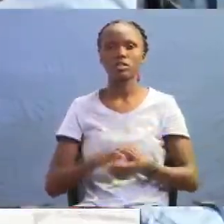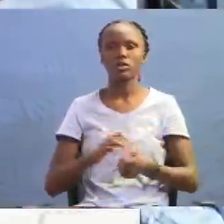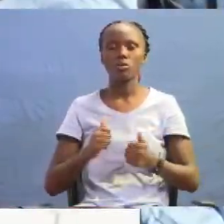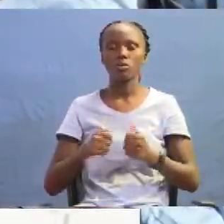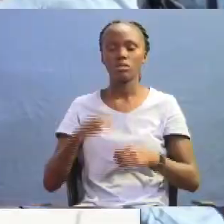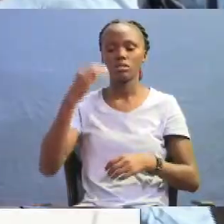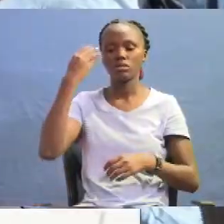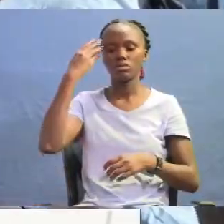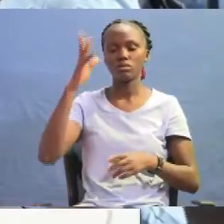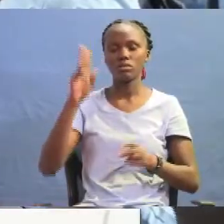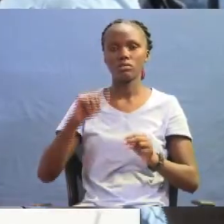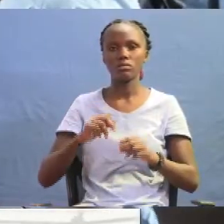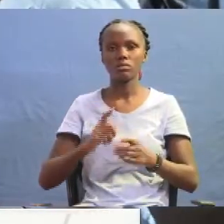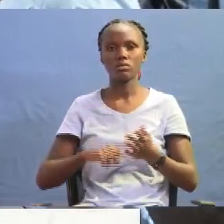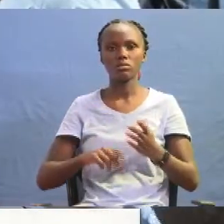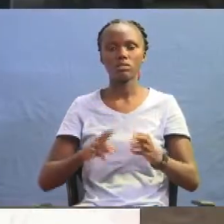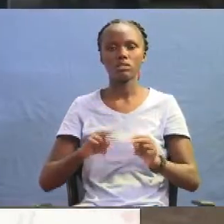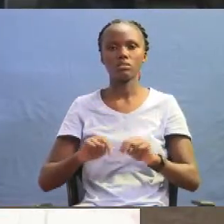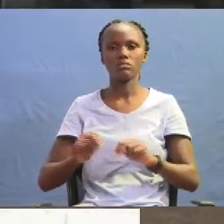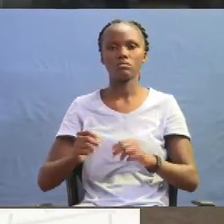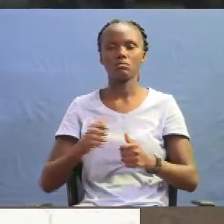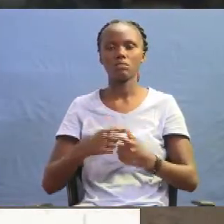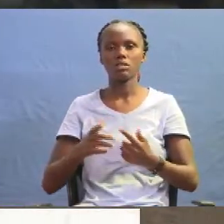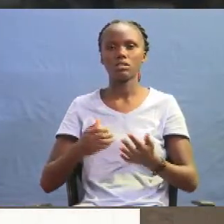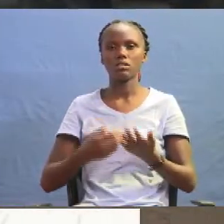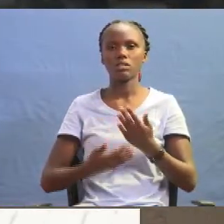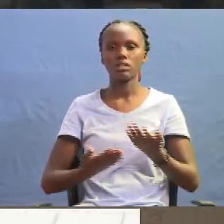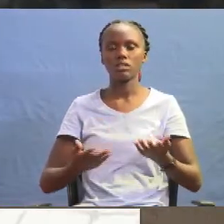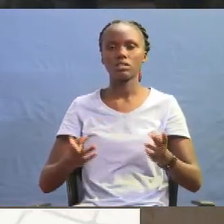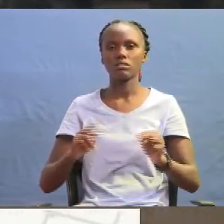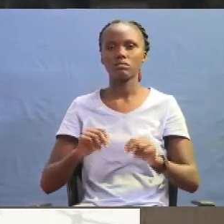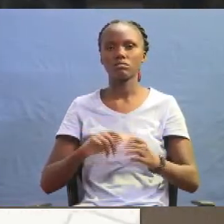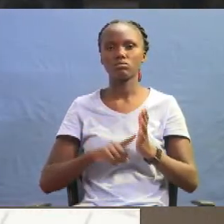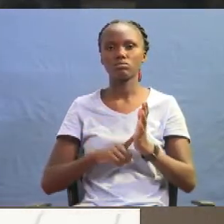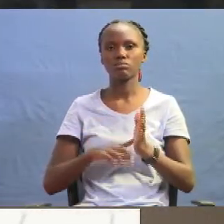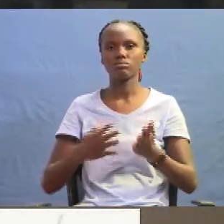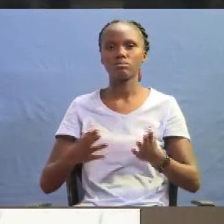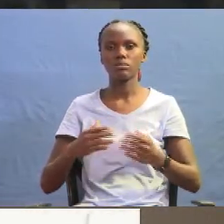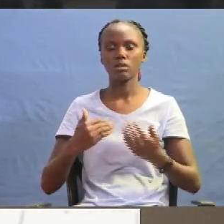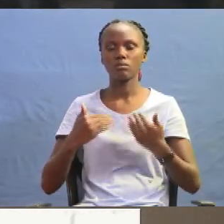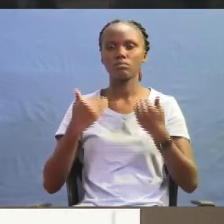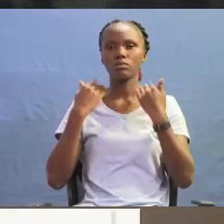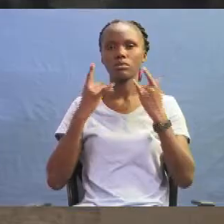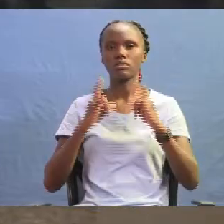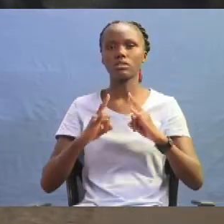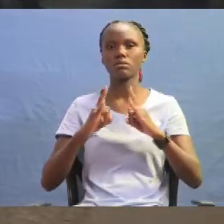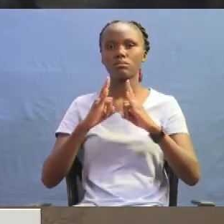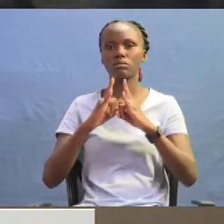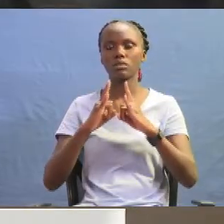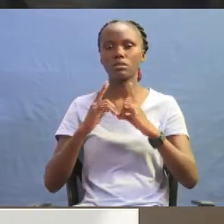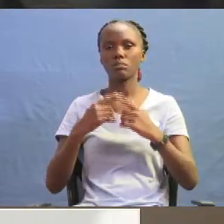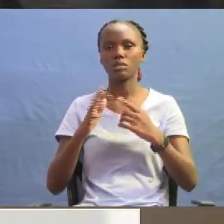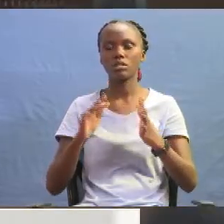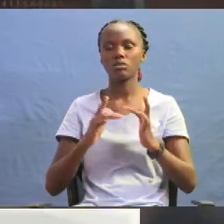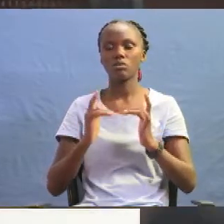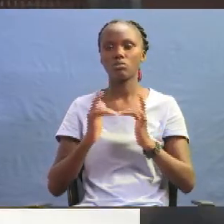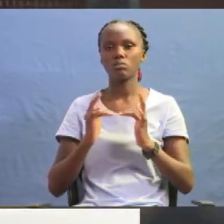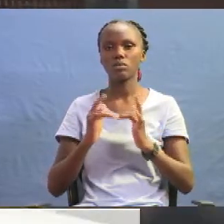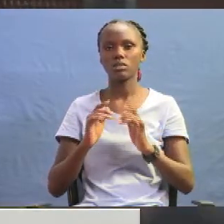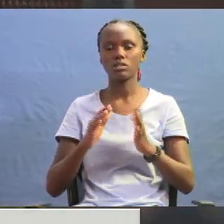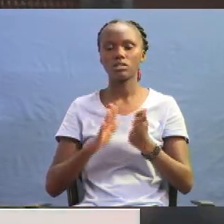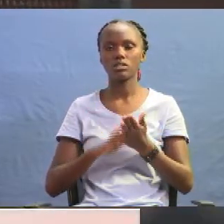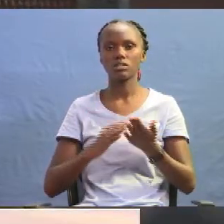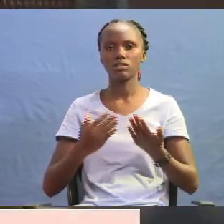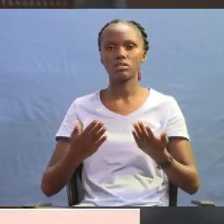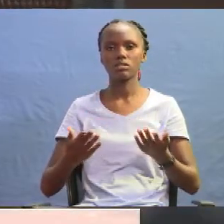Even though no casualties were reported, property whose values yet to be revealed, including beds and students' personal belongings, were destroyed. This